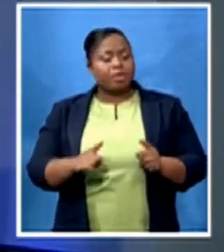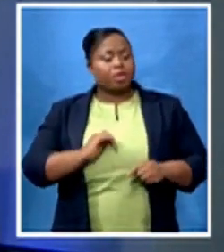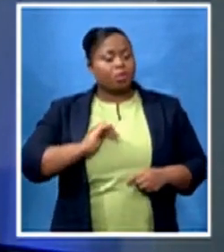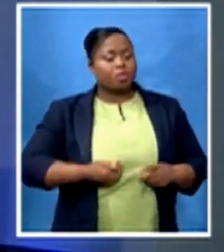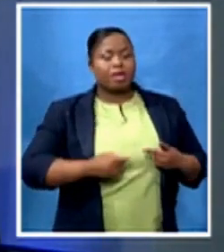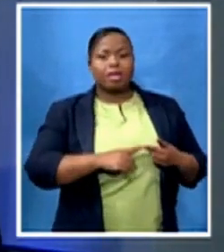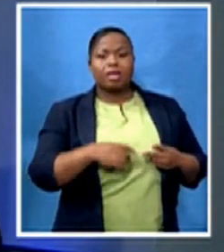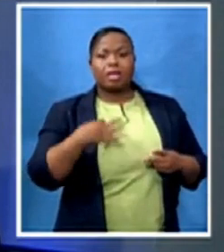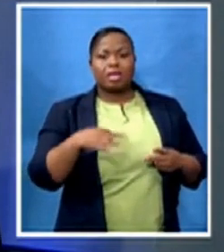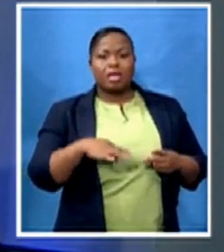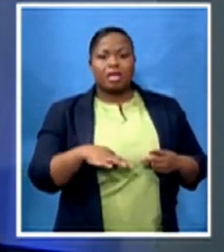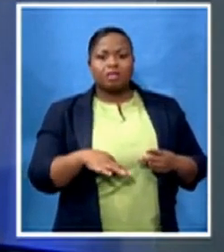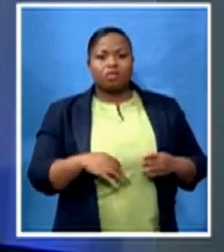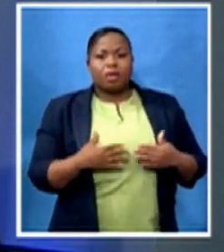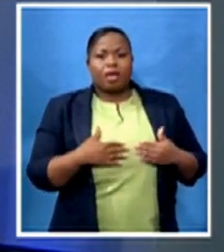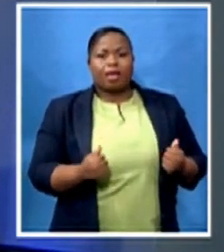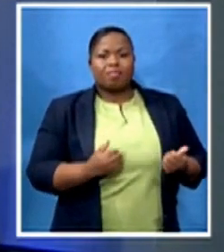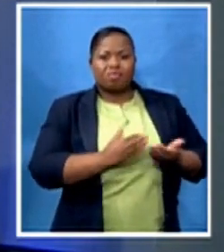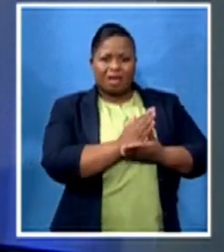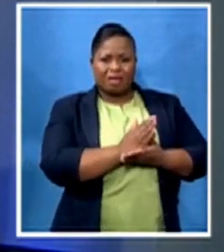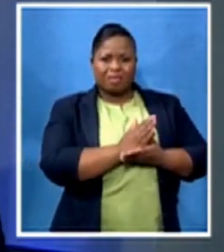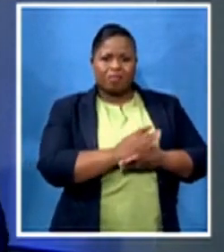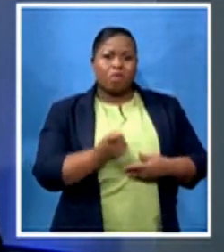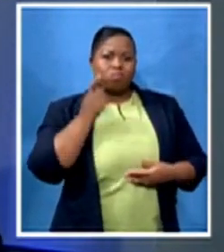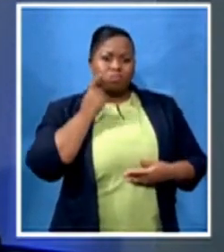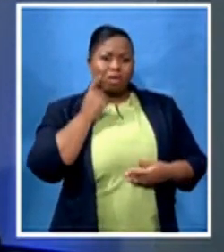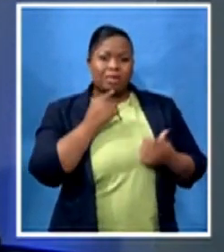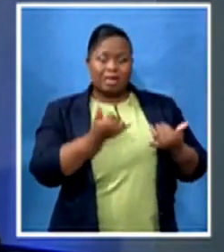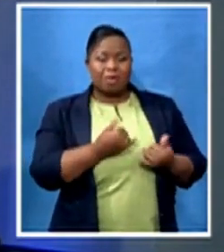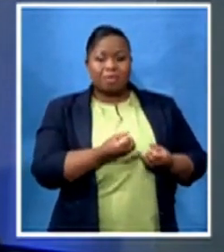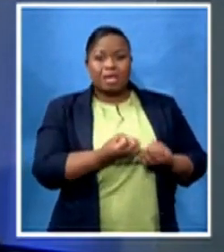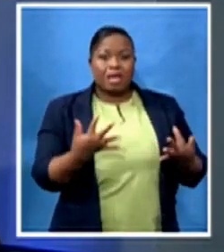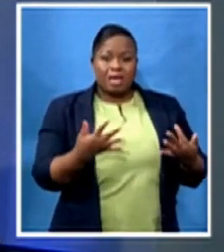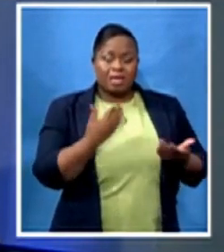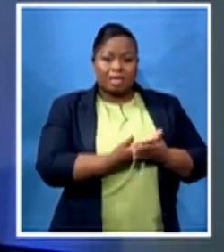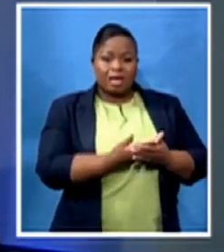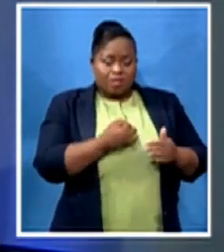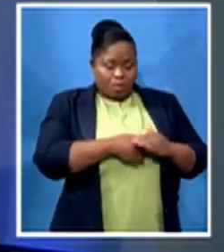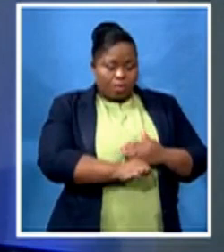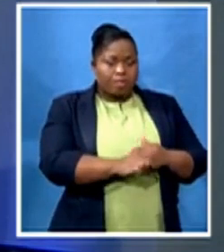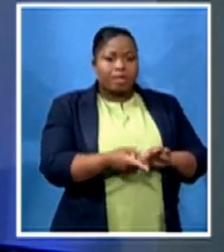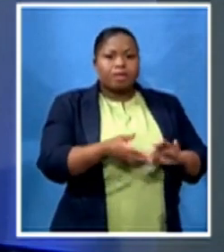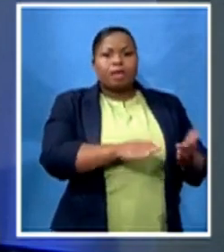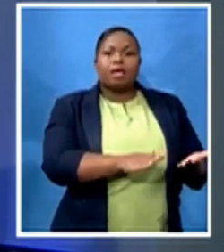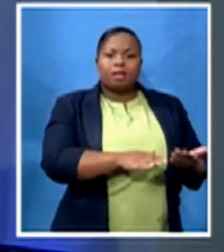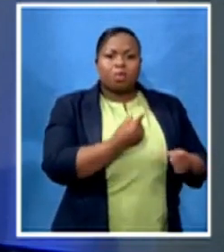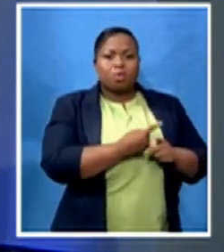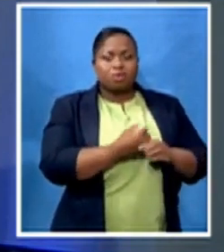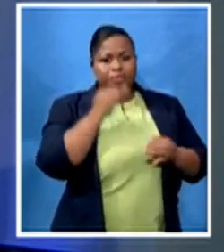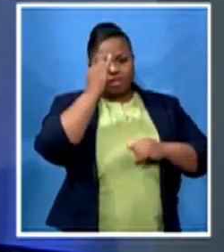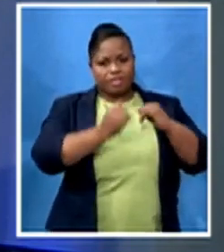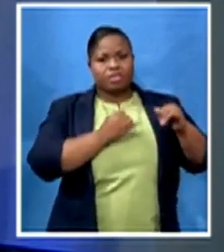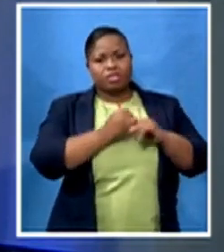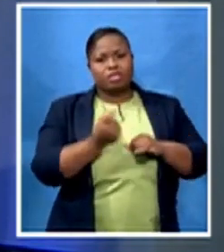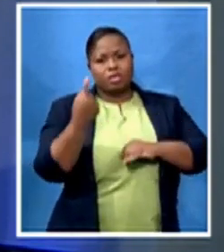rights, and this may lead to maternal death. As we observe the International Day of Action for Women's Health today, we shine the